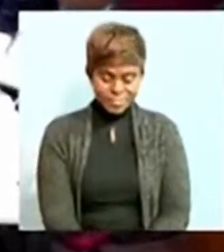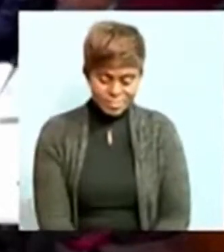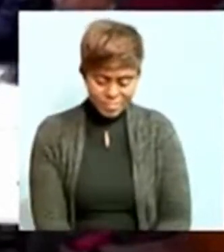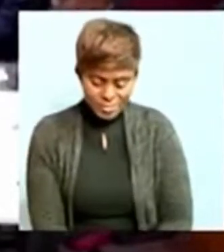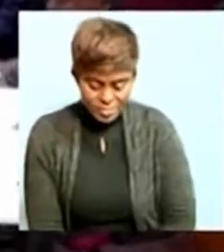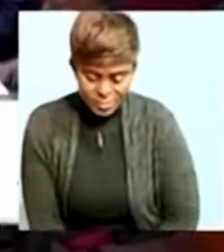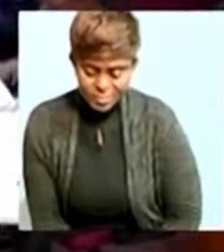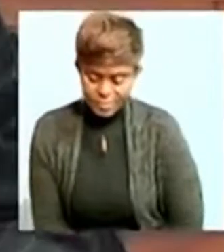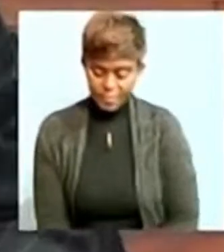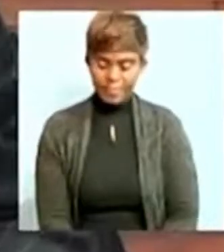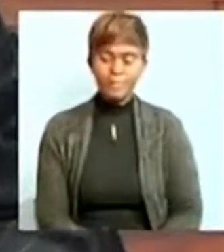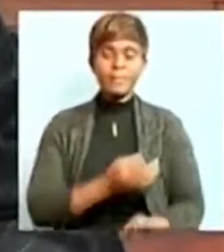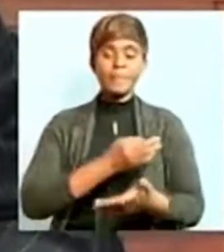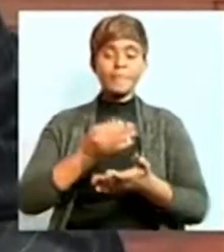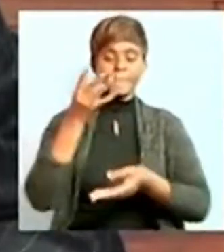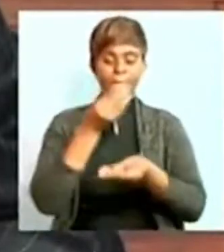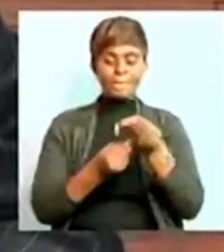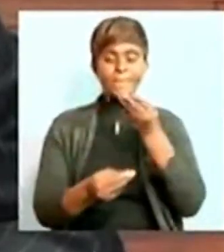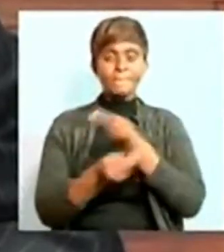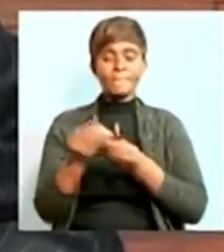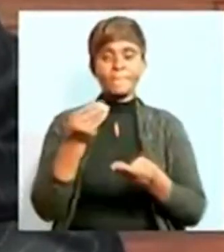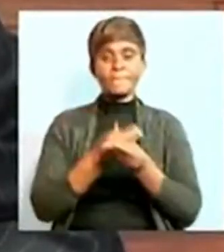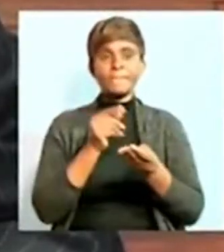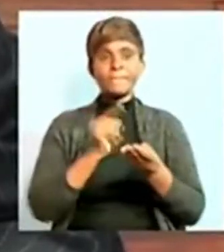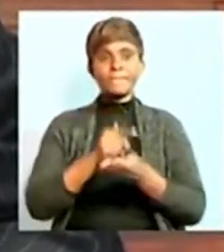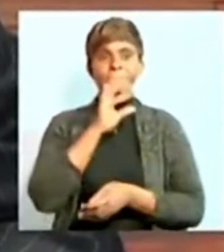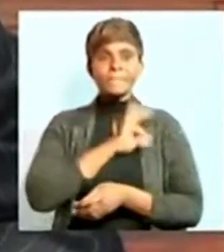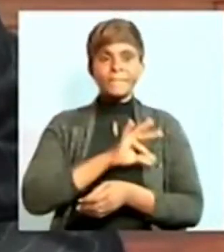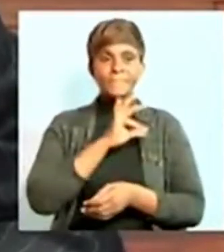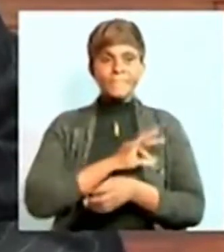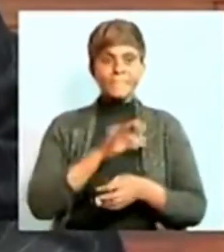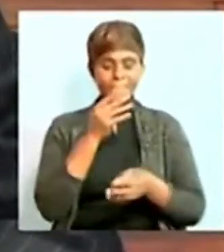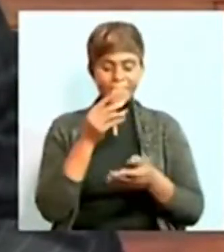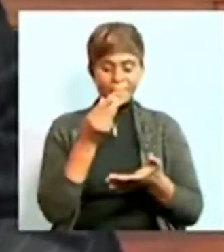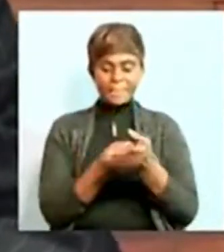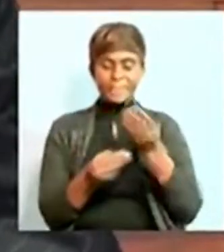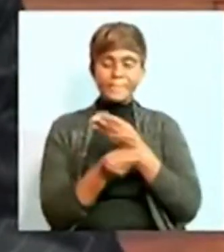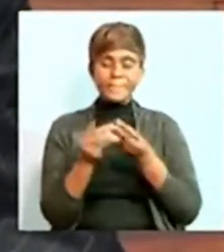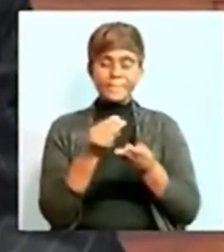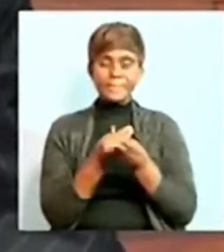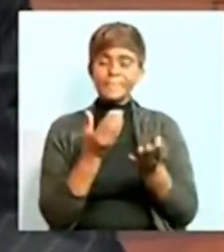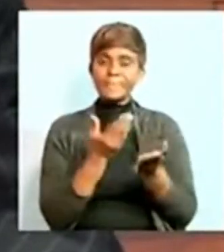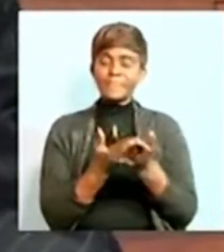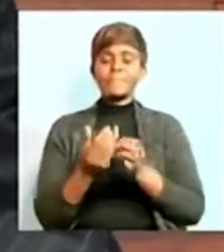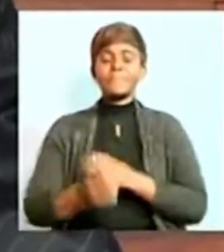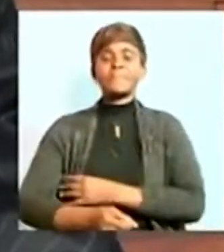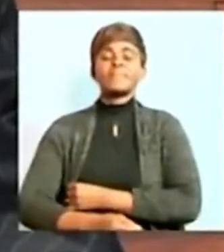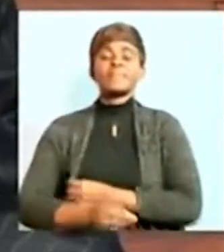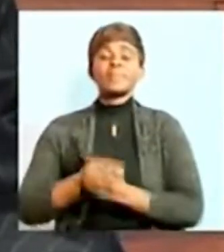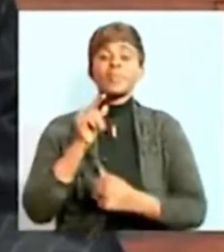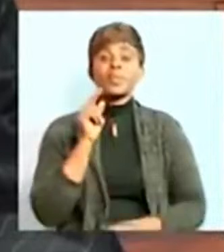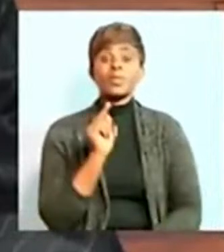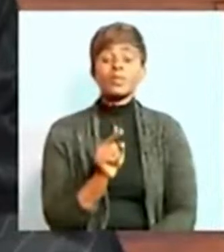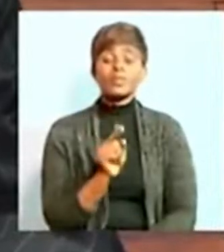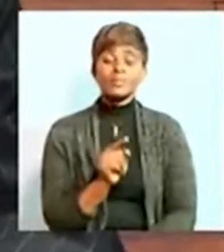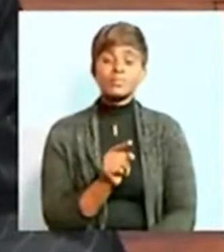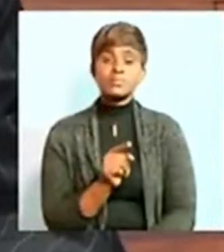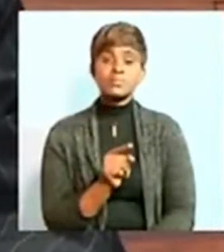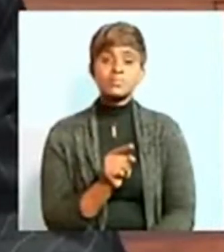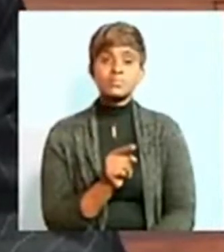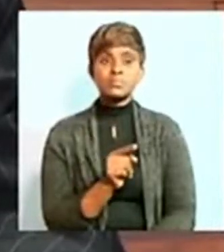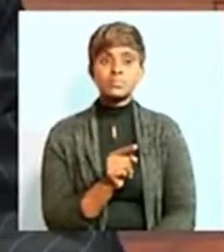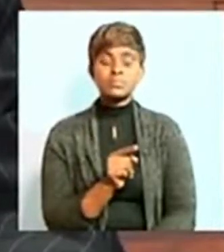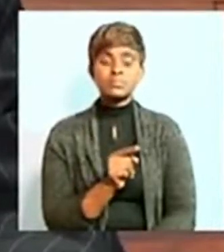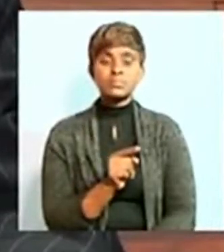Failure to settle outstanding statutory obligations. That is